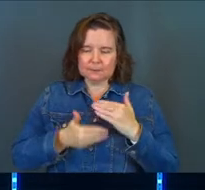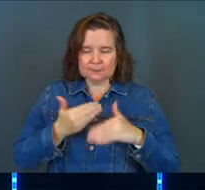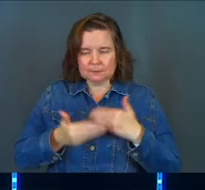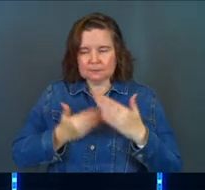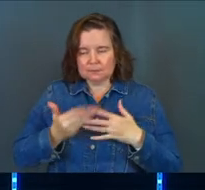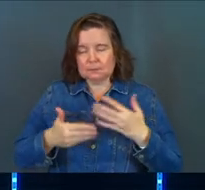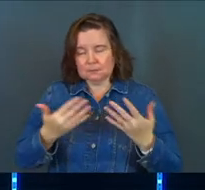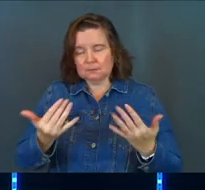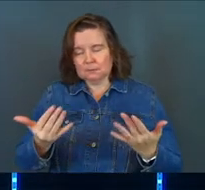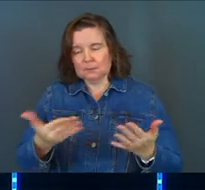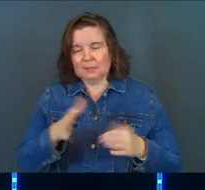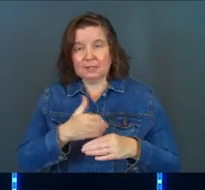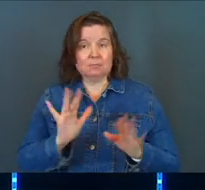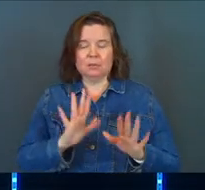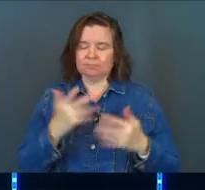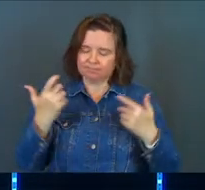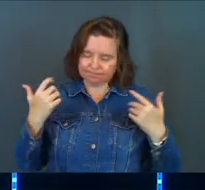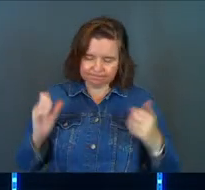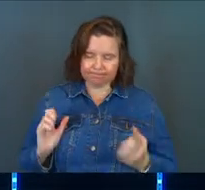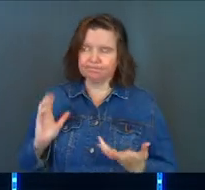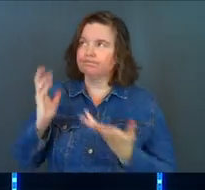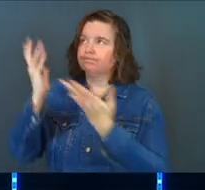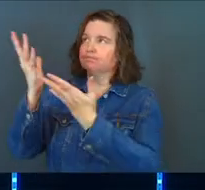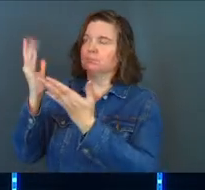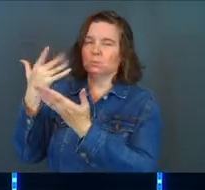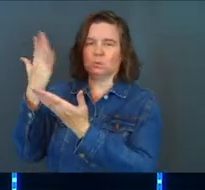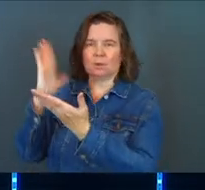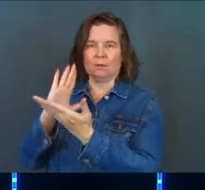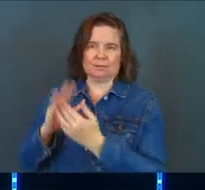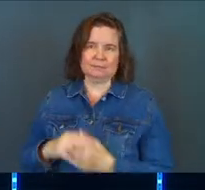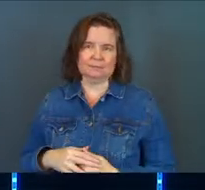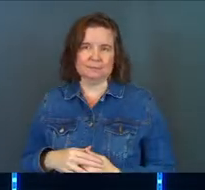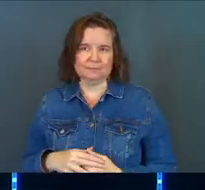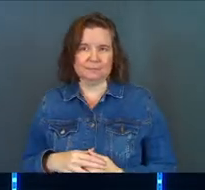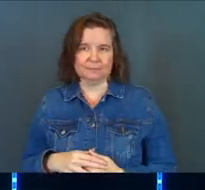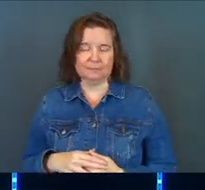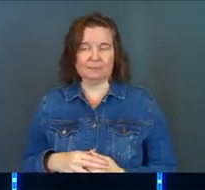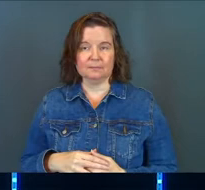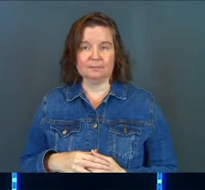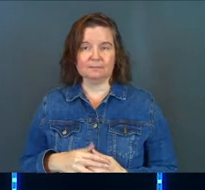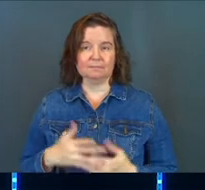time. Now you're going to give these as gifts to God.